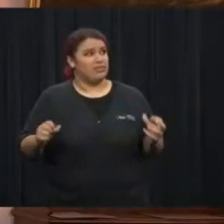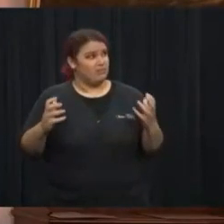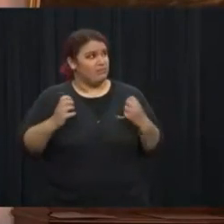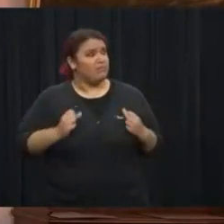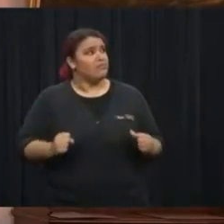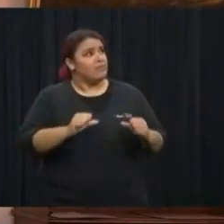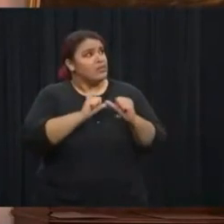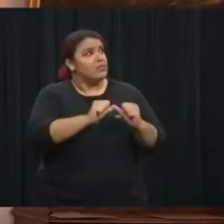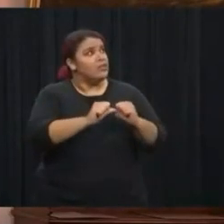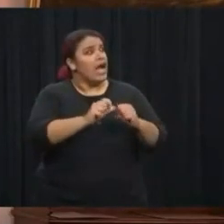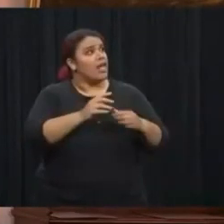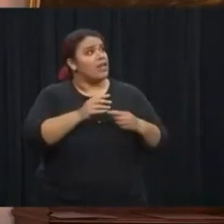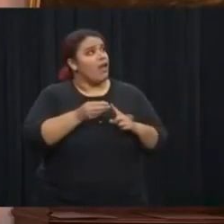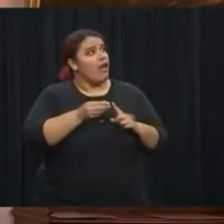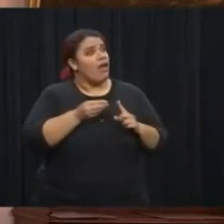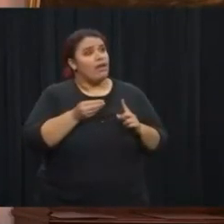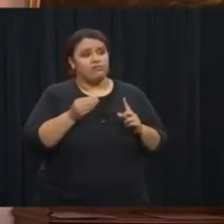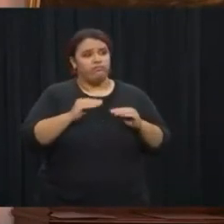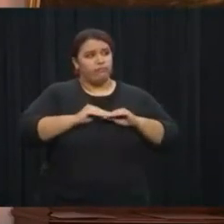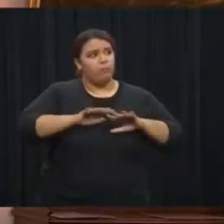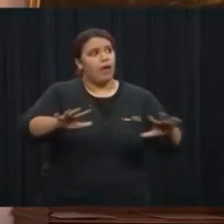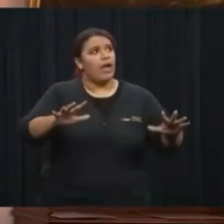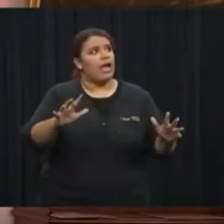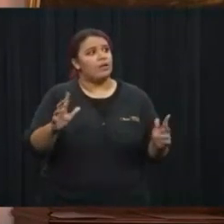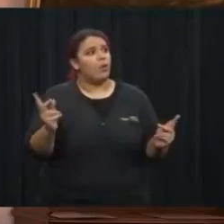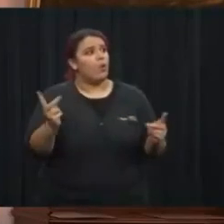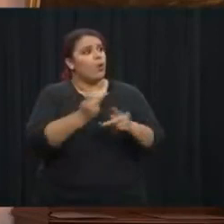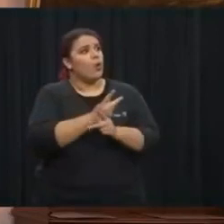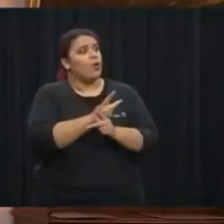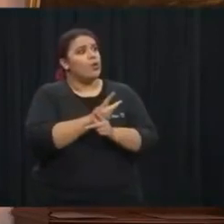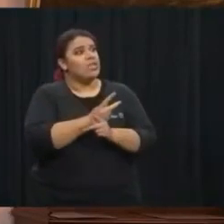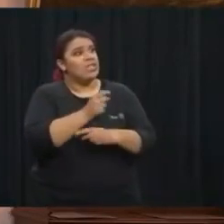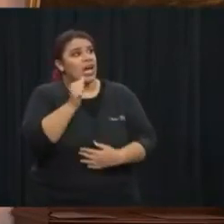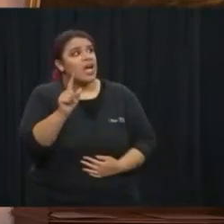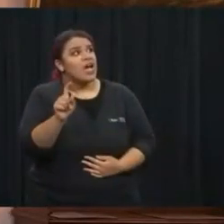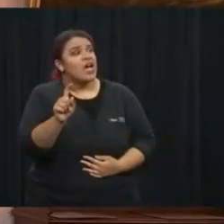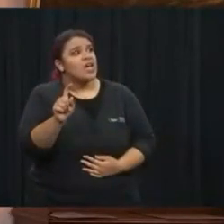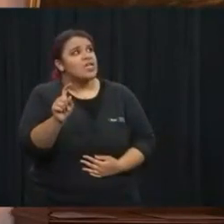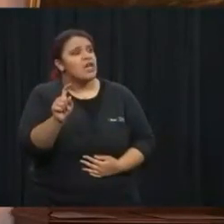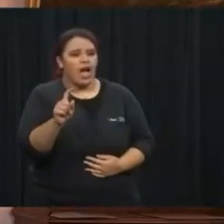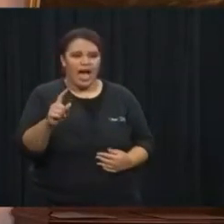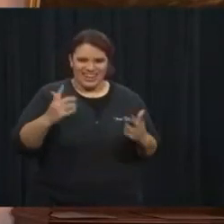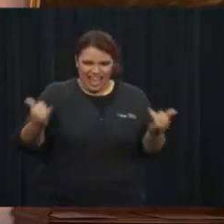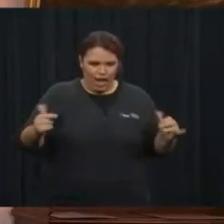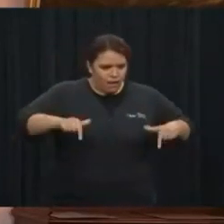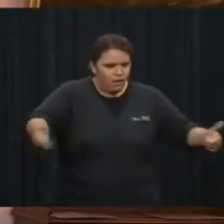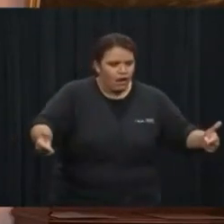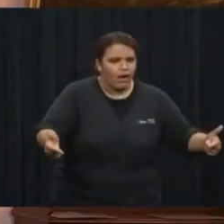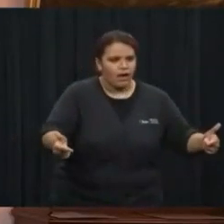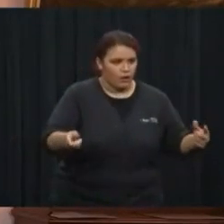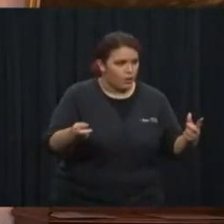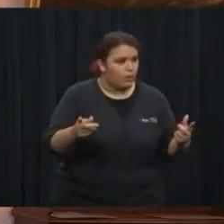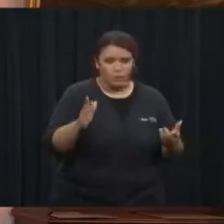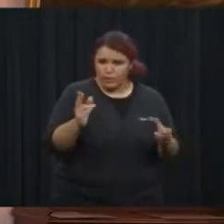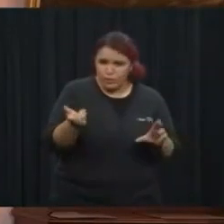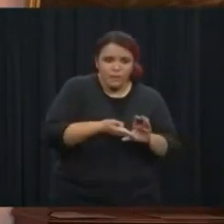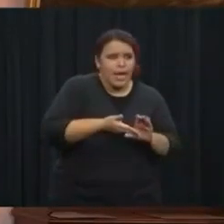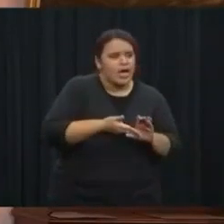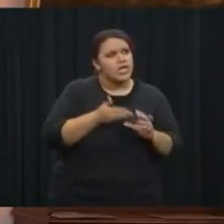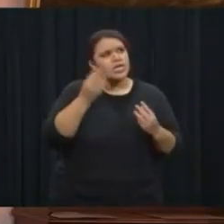modeling, but when we look at modeling, when we do projections, when we talk to people and then try to convey that to the people